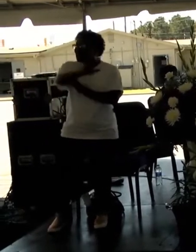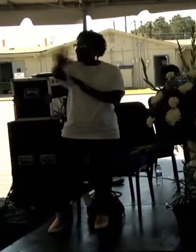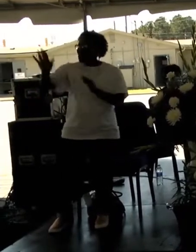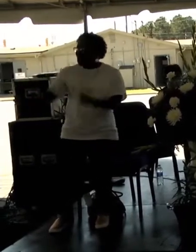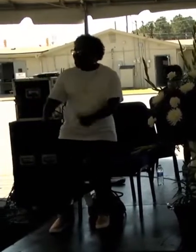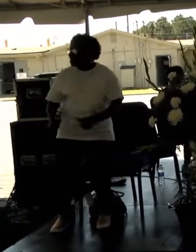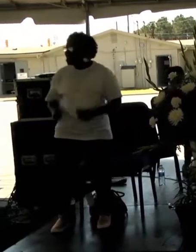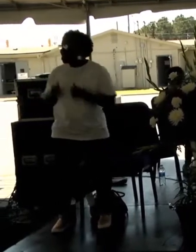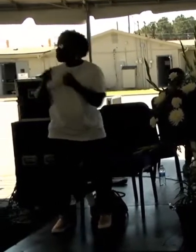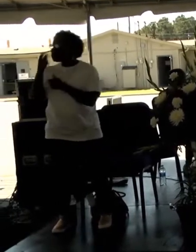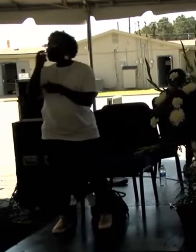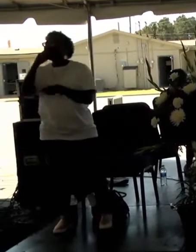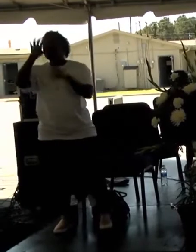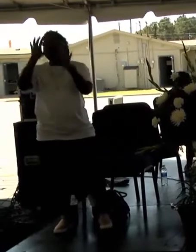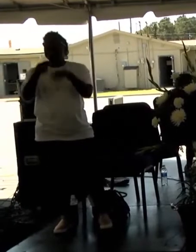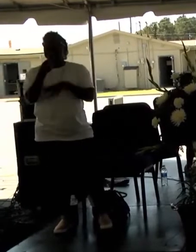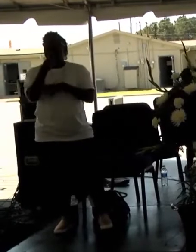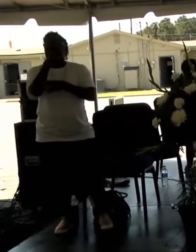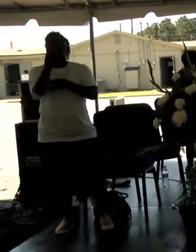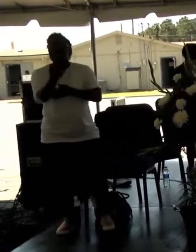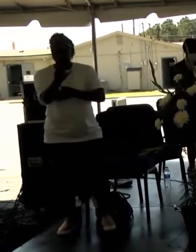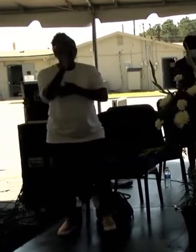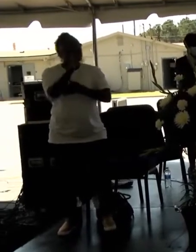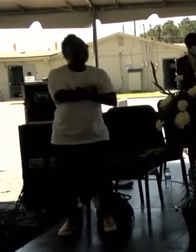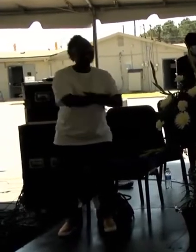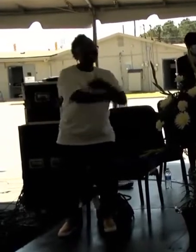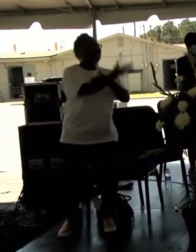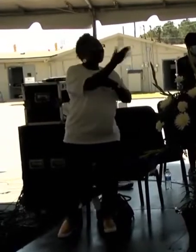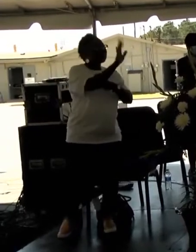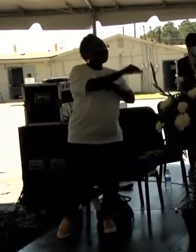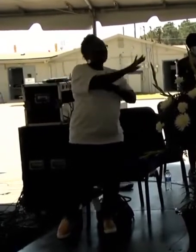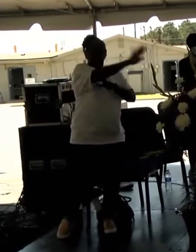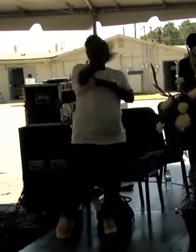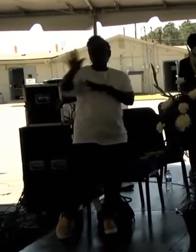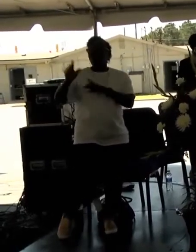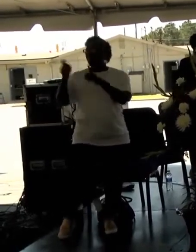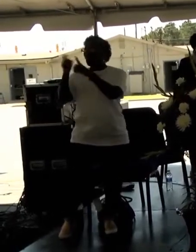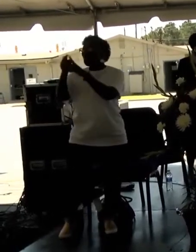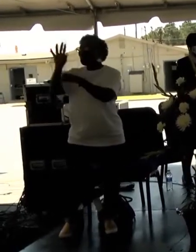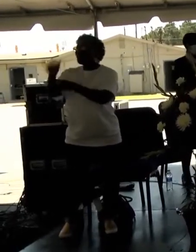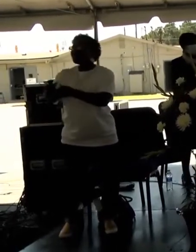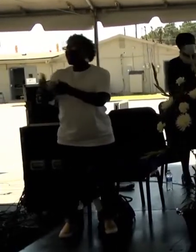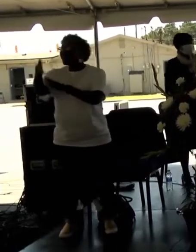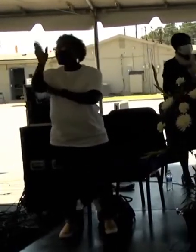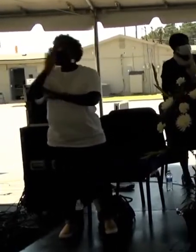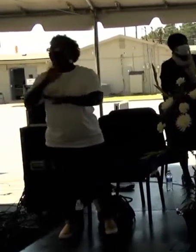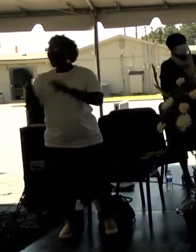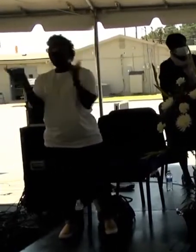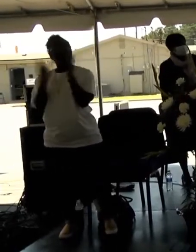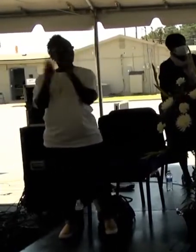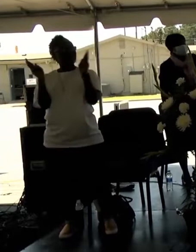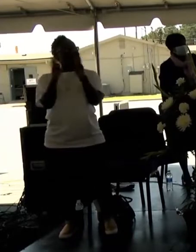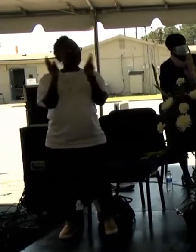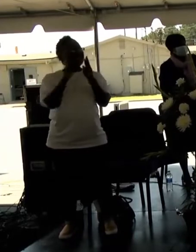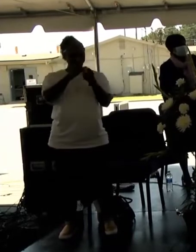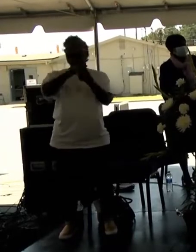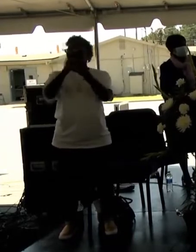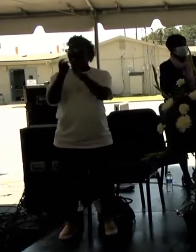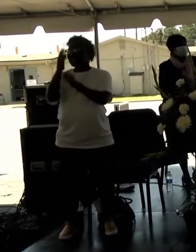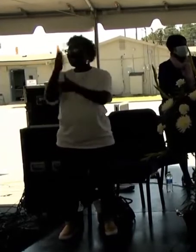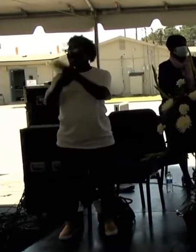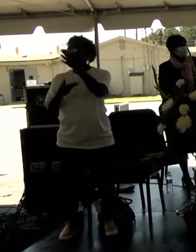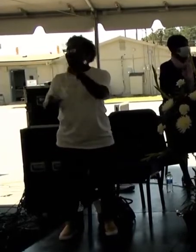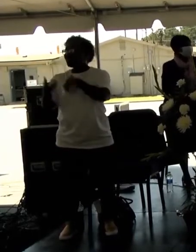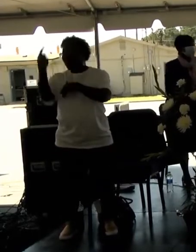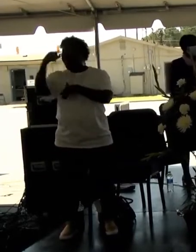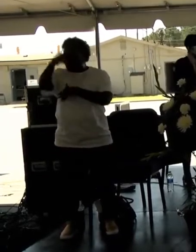many can confirm right now that was your word for this morning, that God's about to raise you from something that you couldn't get out of